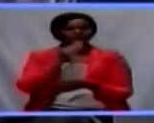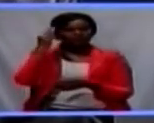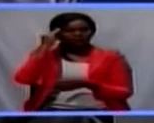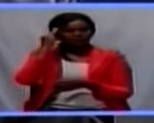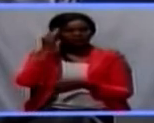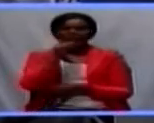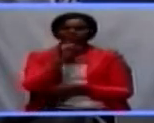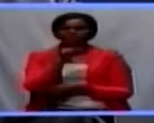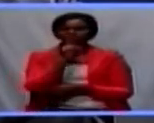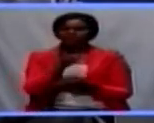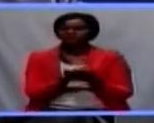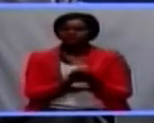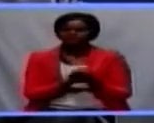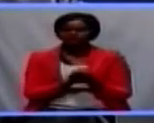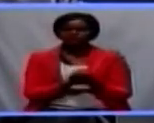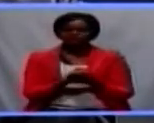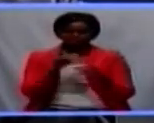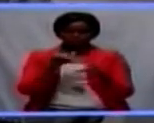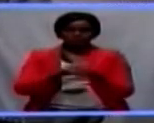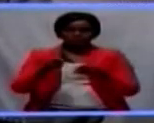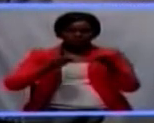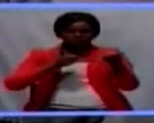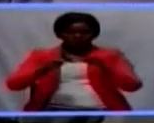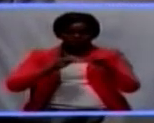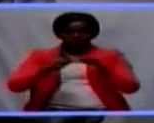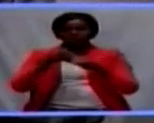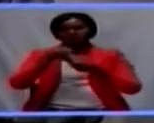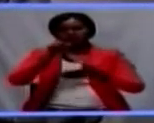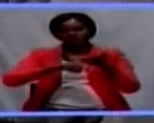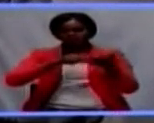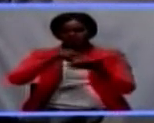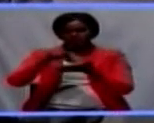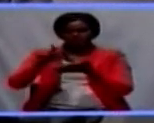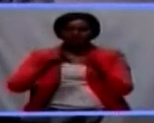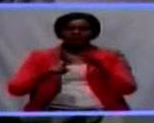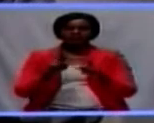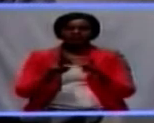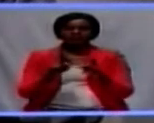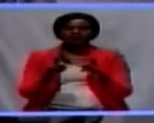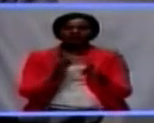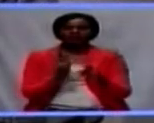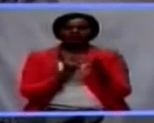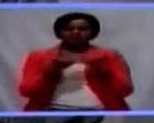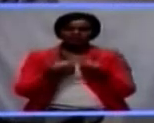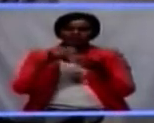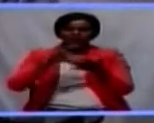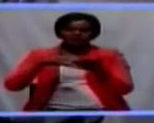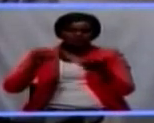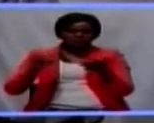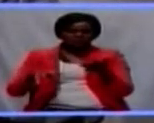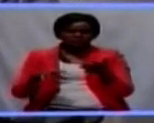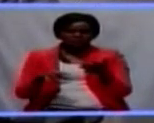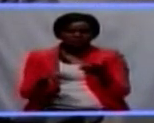are beyond the control of our taxpayers. And related to that, we have excluded